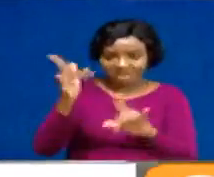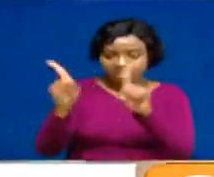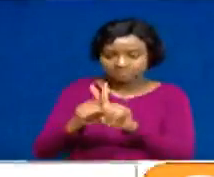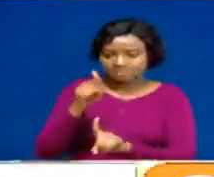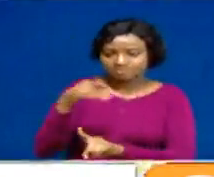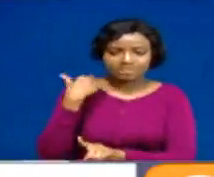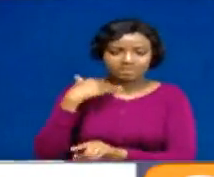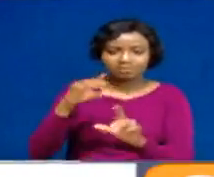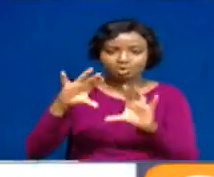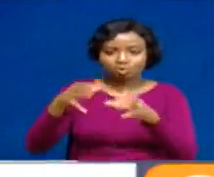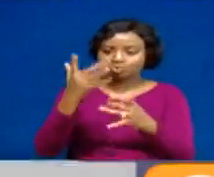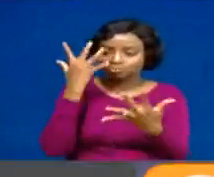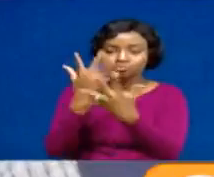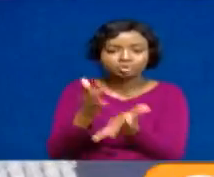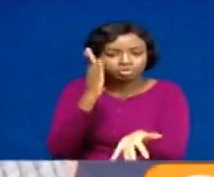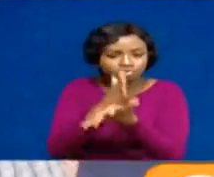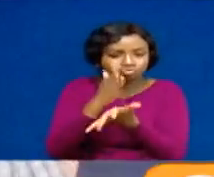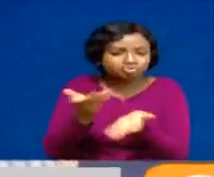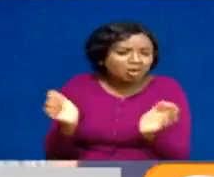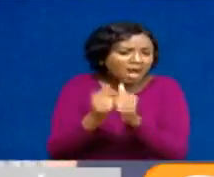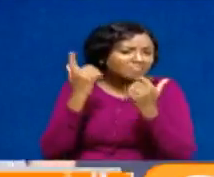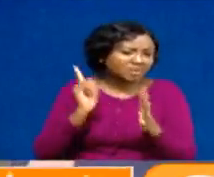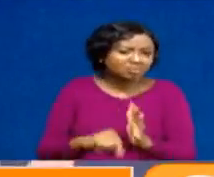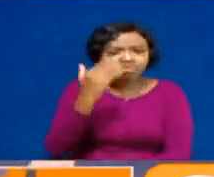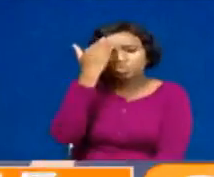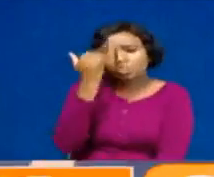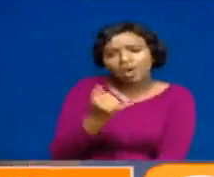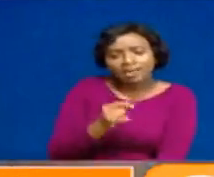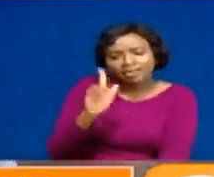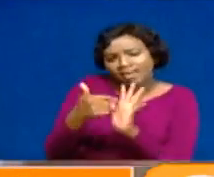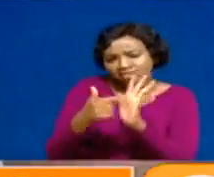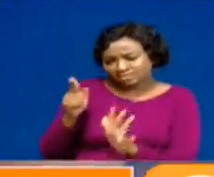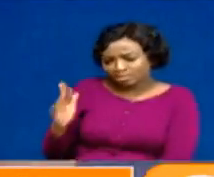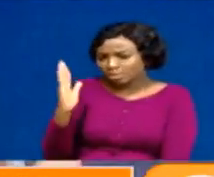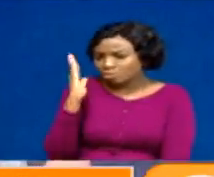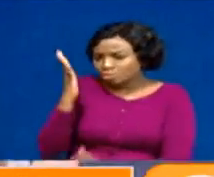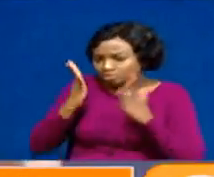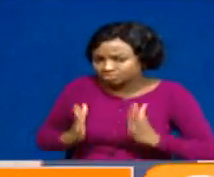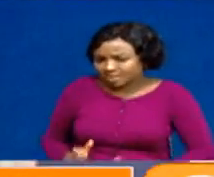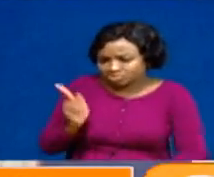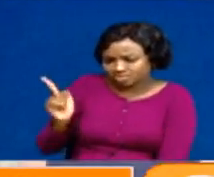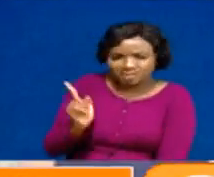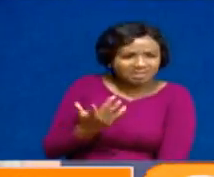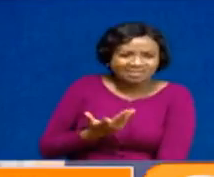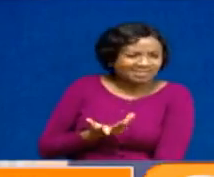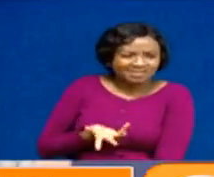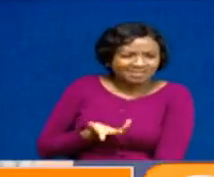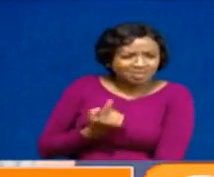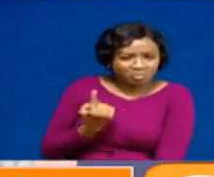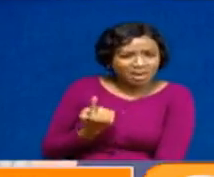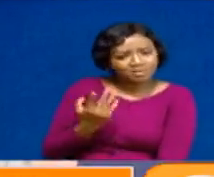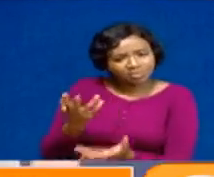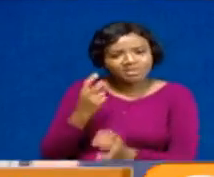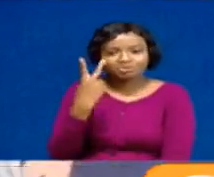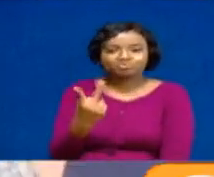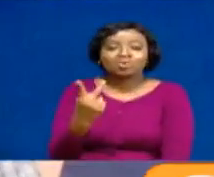to book. What really happened? Because watchman sio lazima awe mtu mmoja.